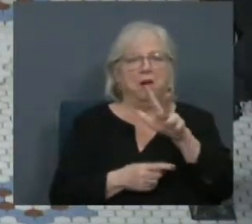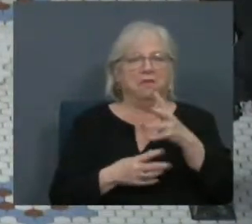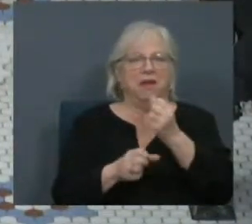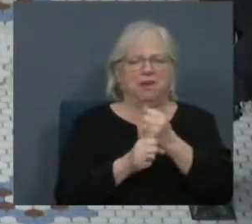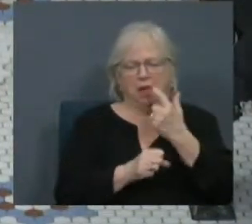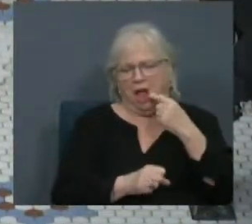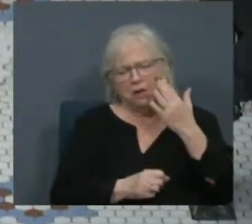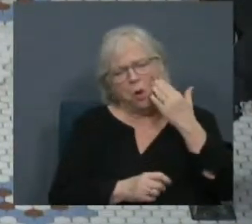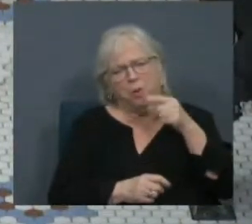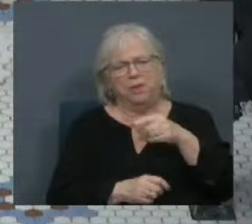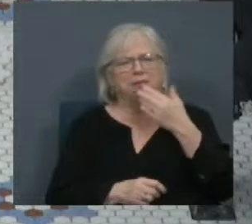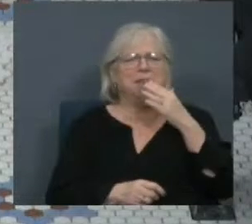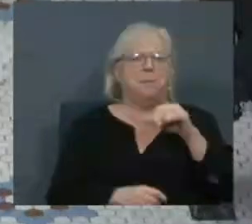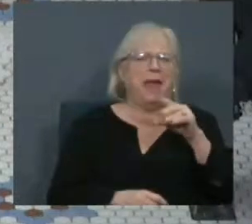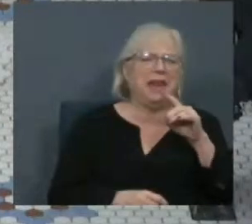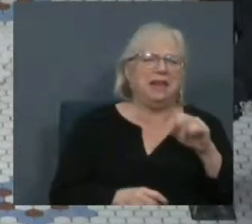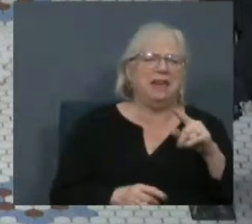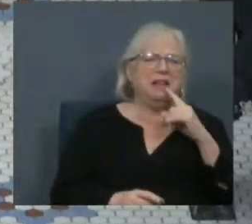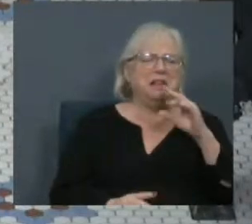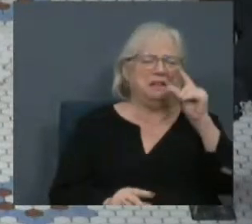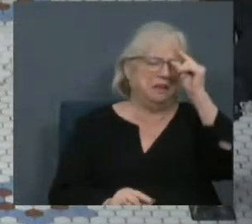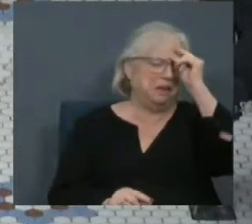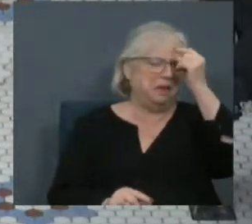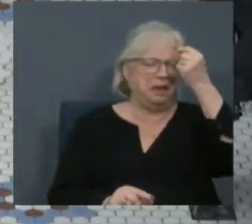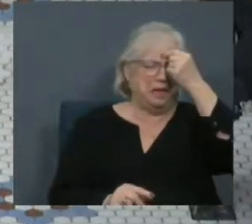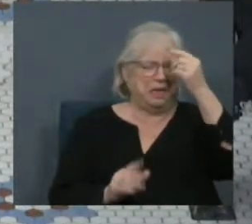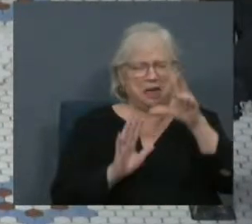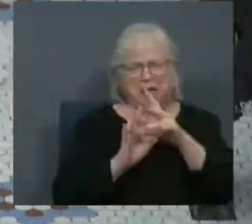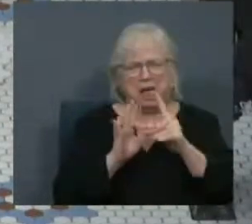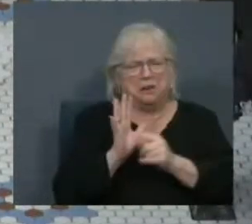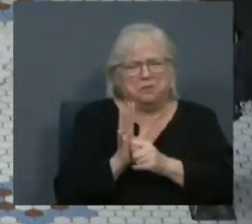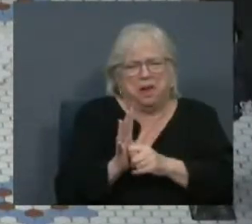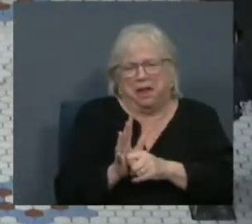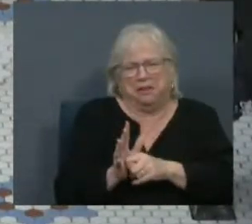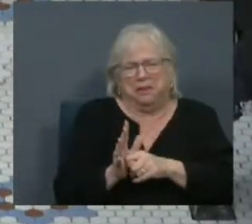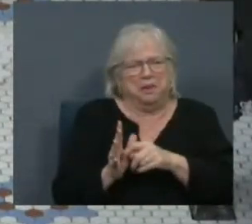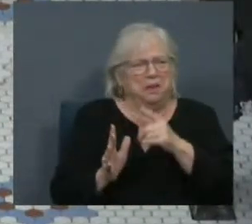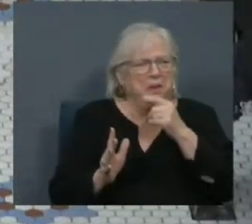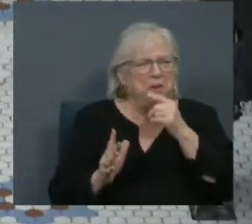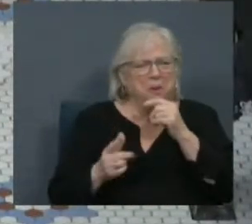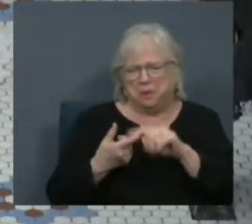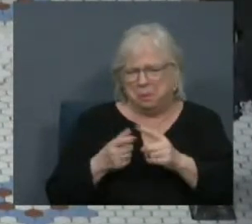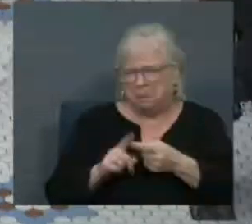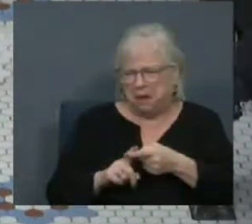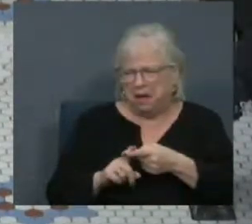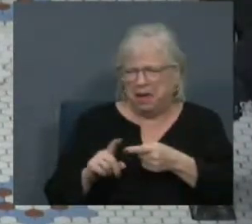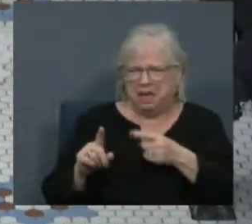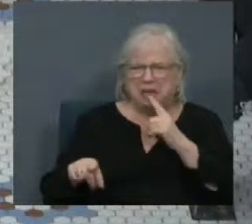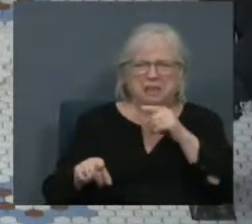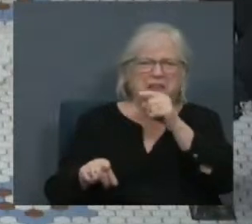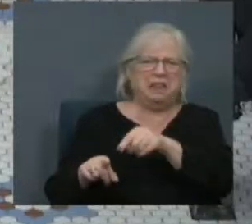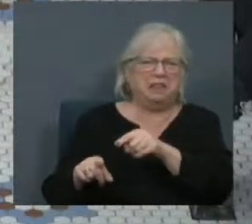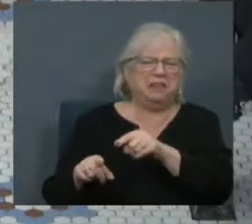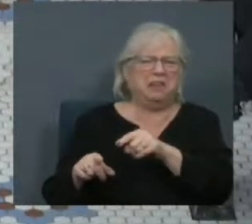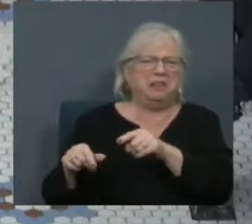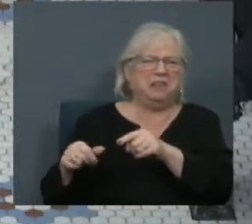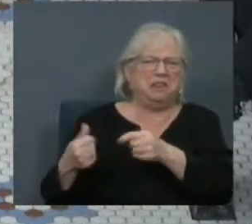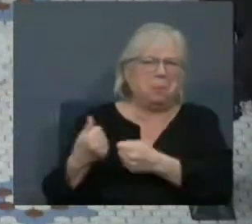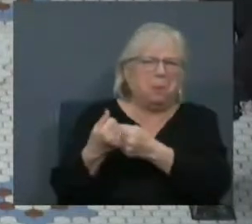is a bad deal. It's an idiot contract. We don't need this. Whose buddy is this? Whose buddy is putting this